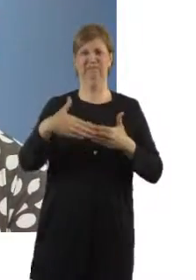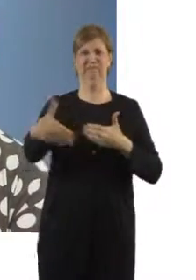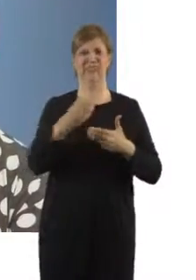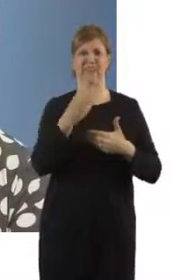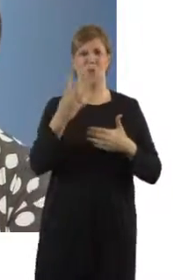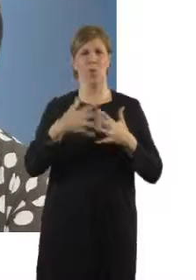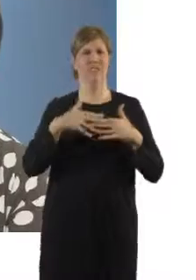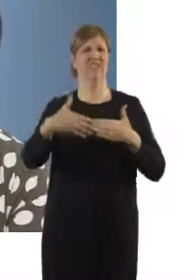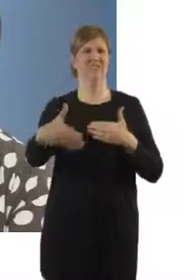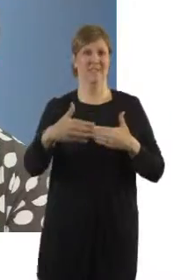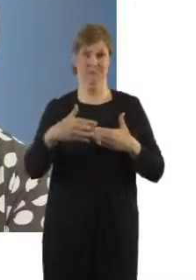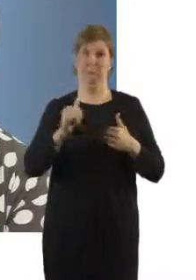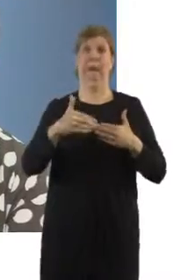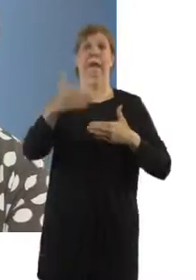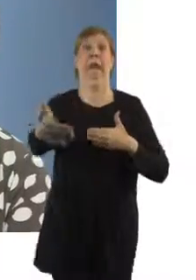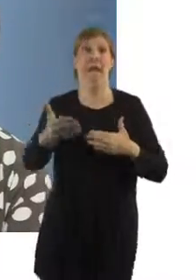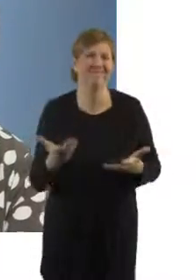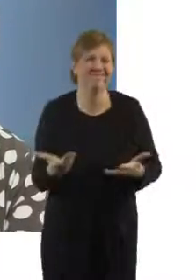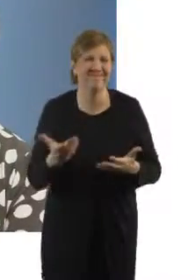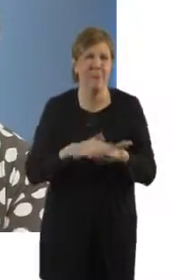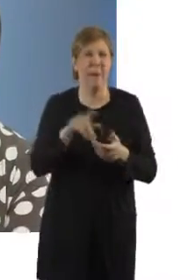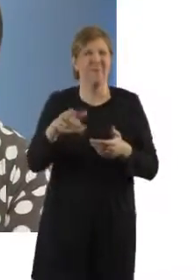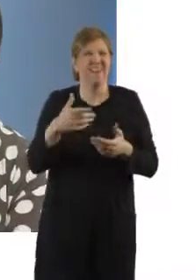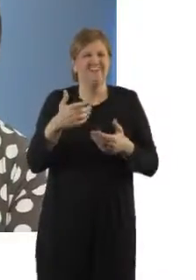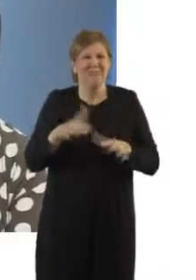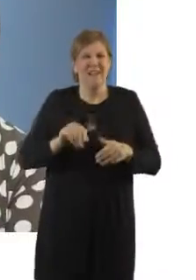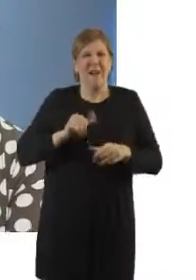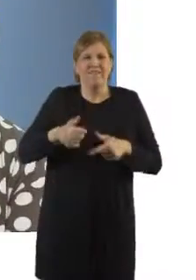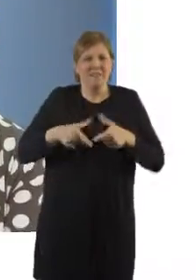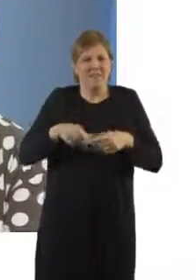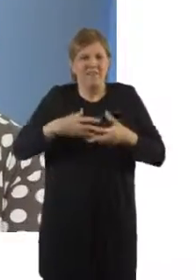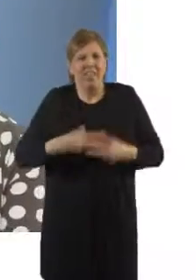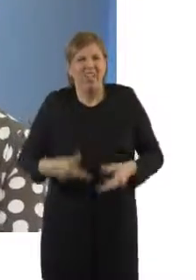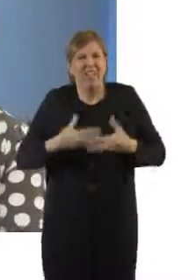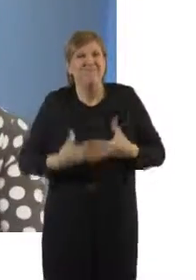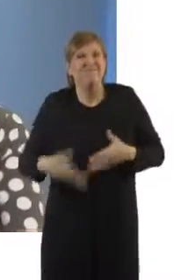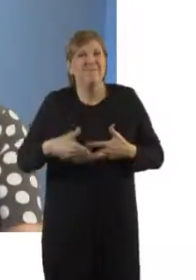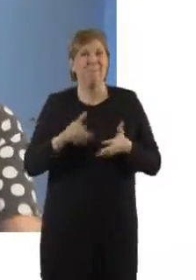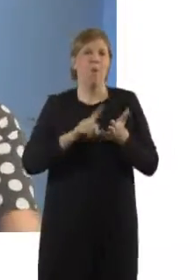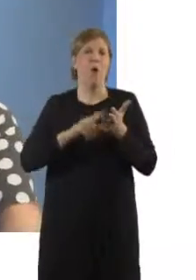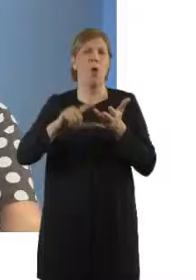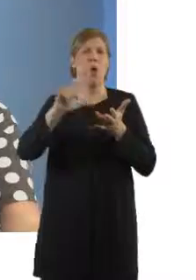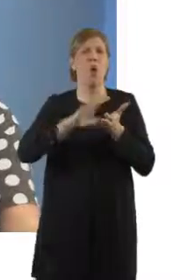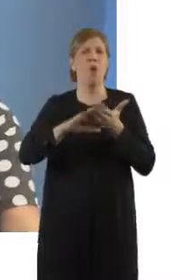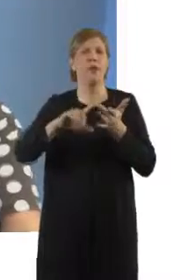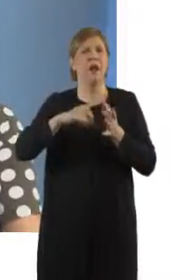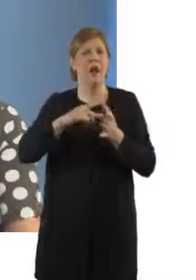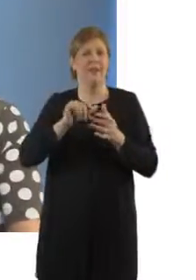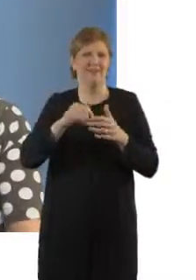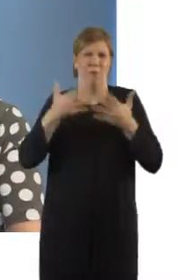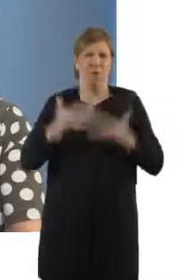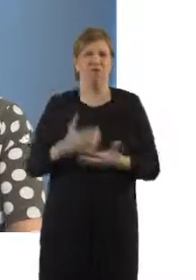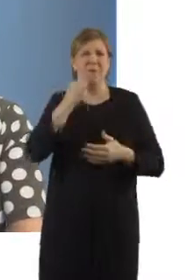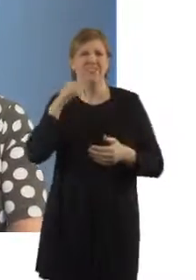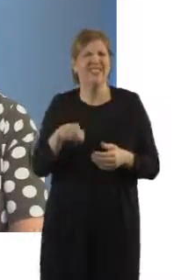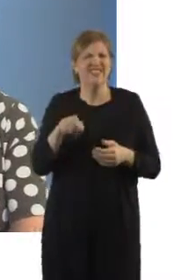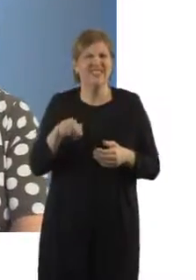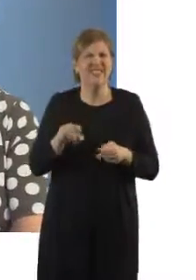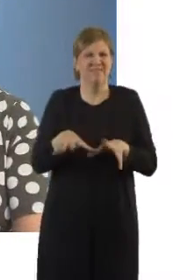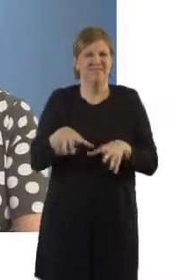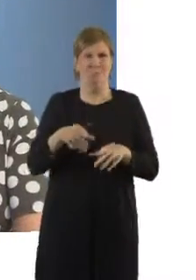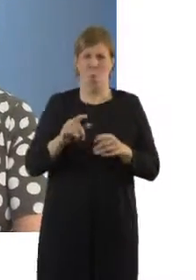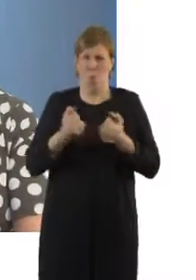sometimes a bit longer, mums will have a discharge from her vagina, and this is called lochia. Initially it's a bit like a heavy period, bright red in